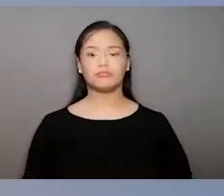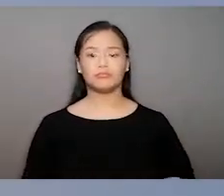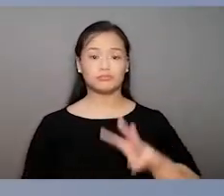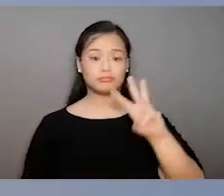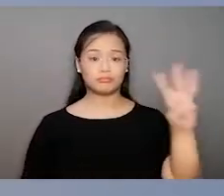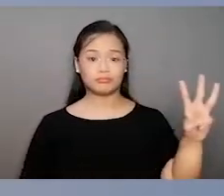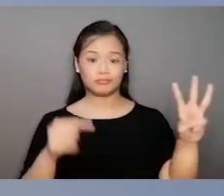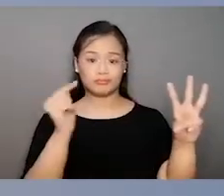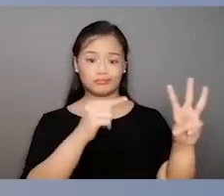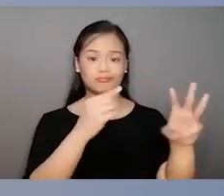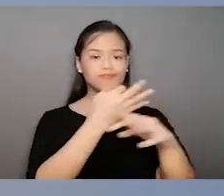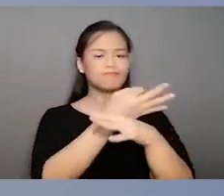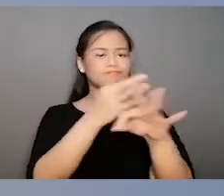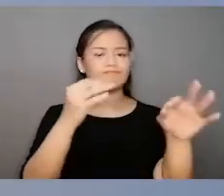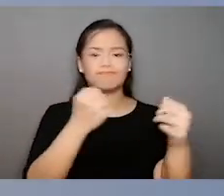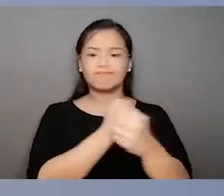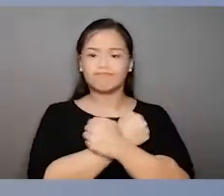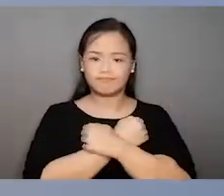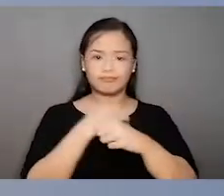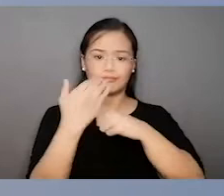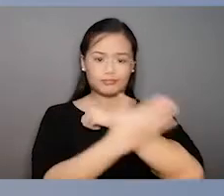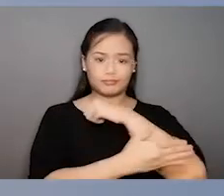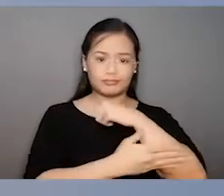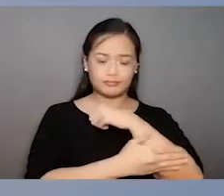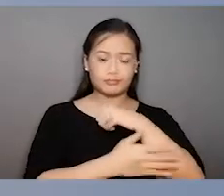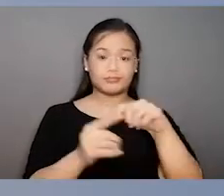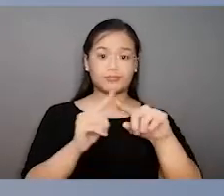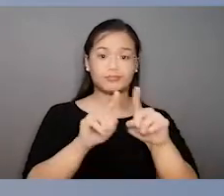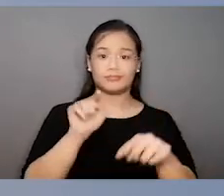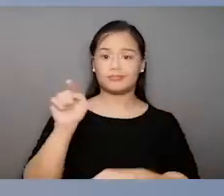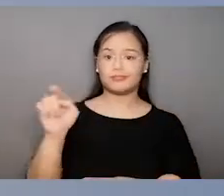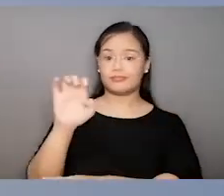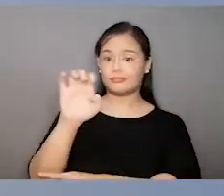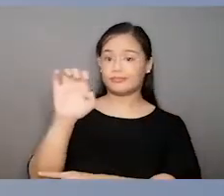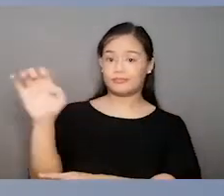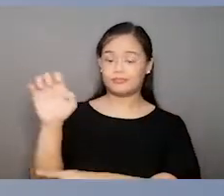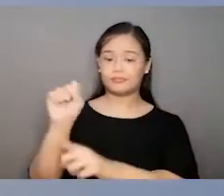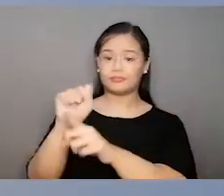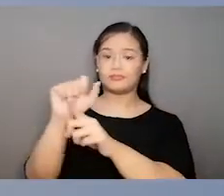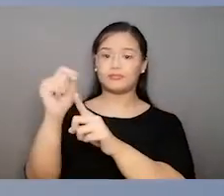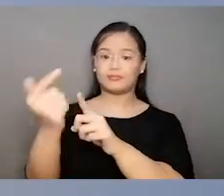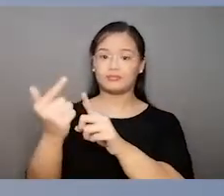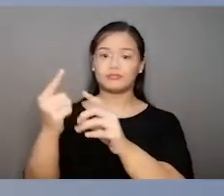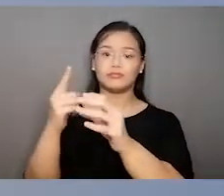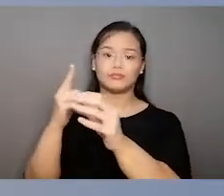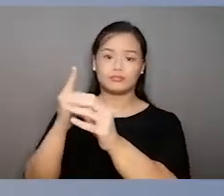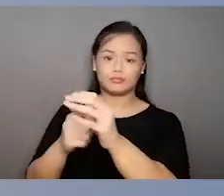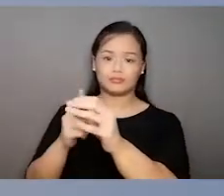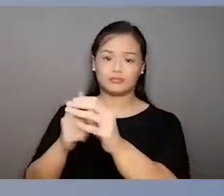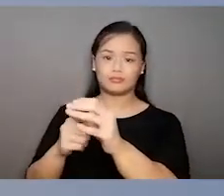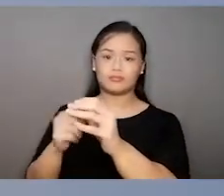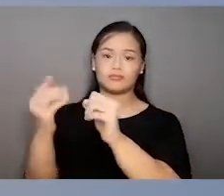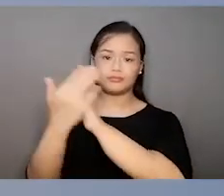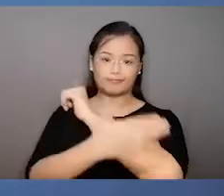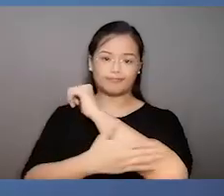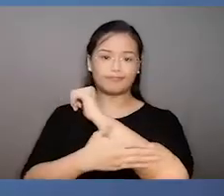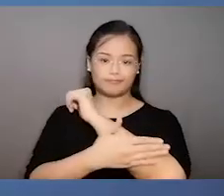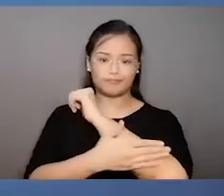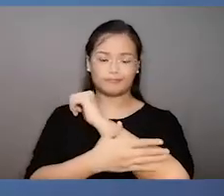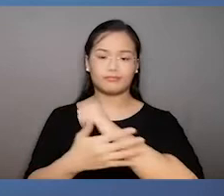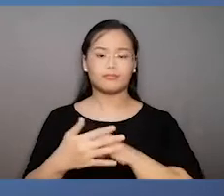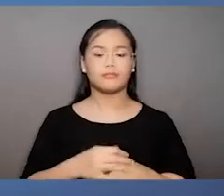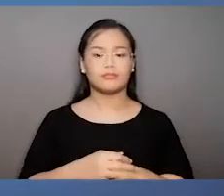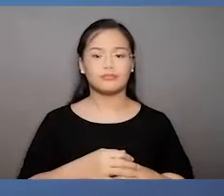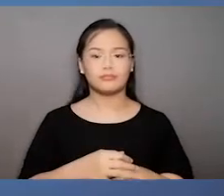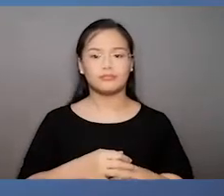the freedom-loving countries, while the East are the socialist and communist bloc countries. And